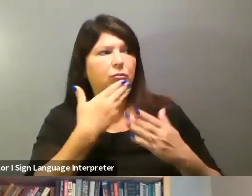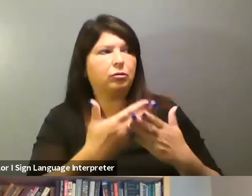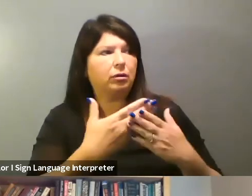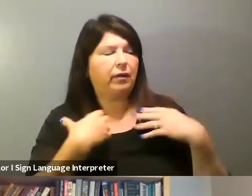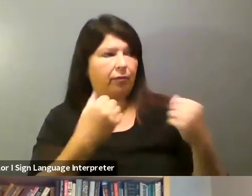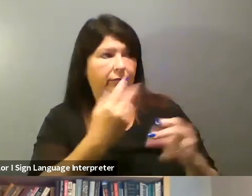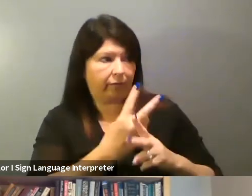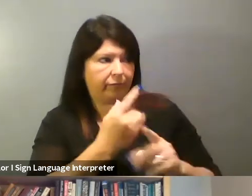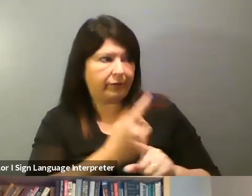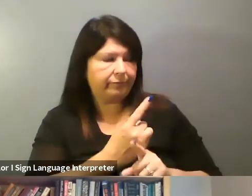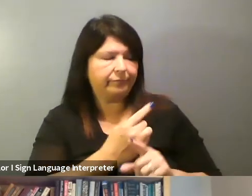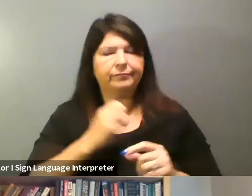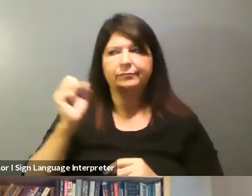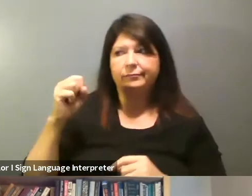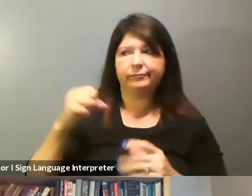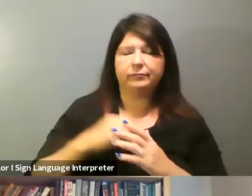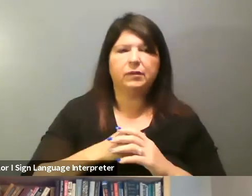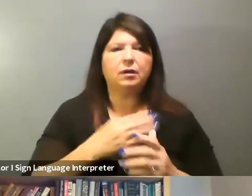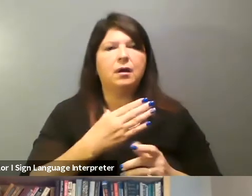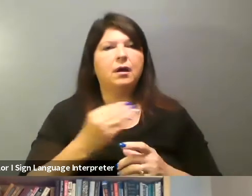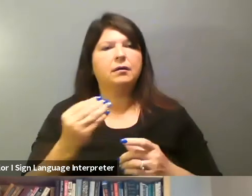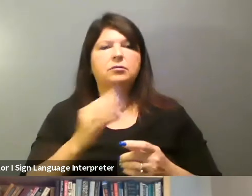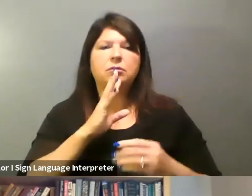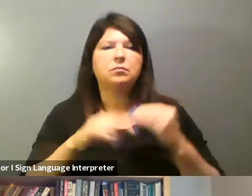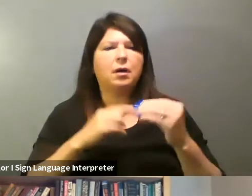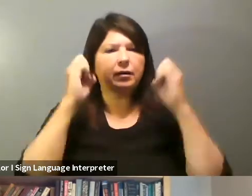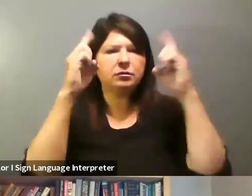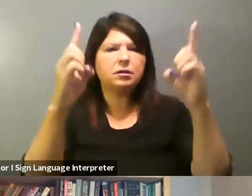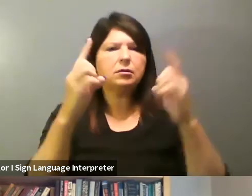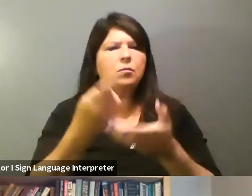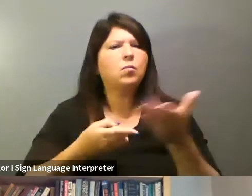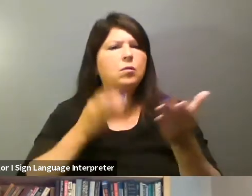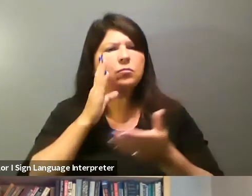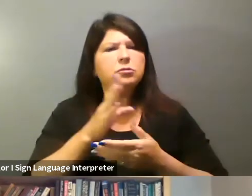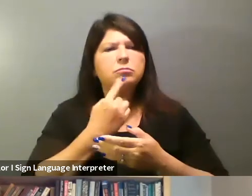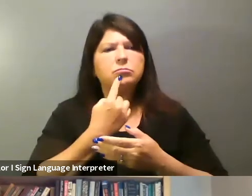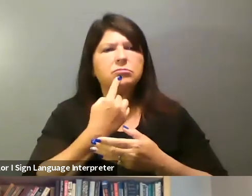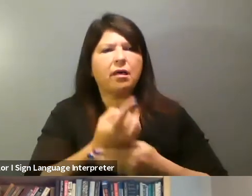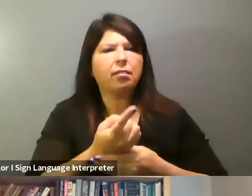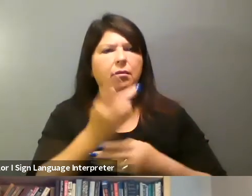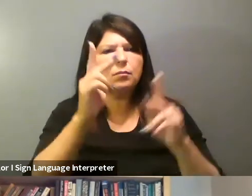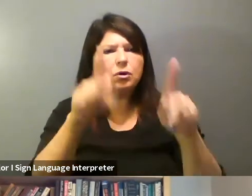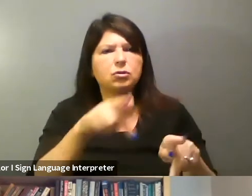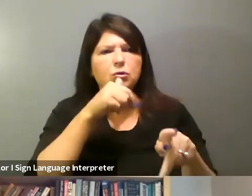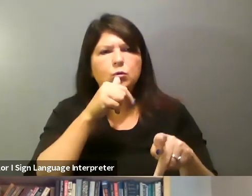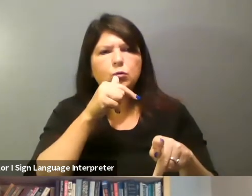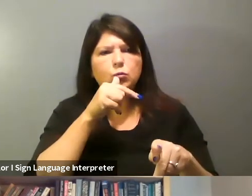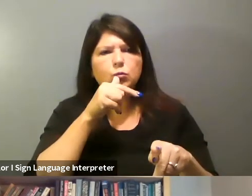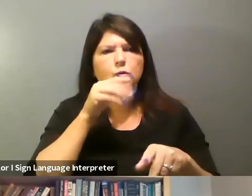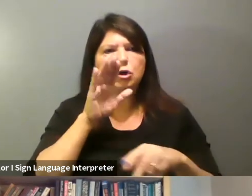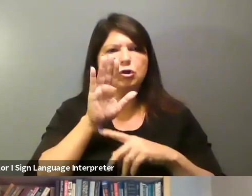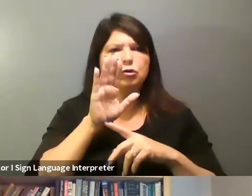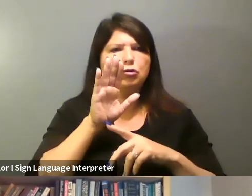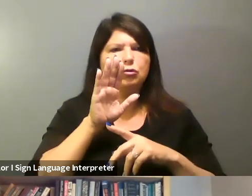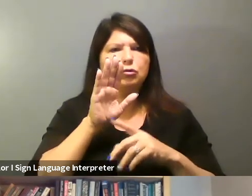education, what would you say to someone that was your age during your time, being active